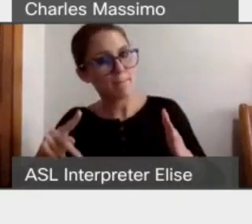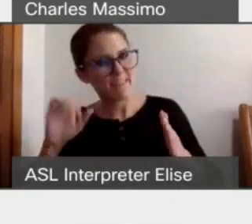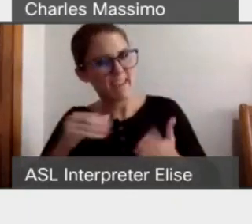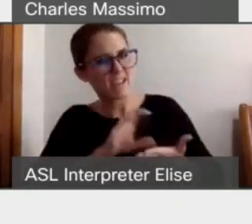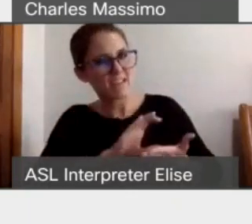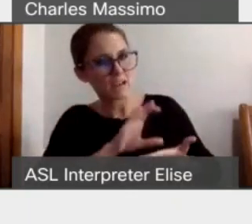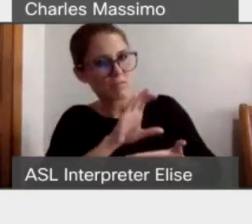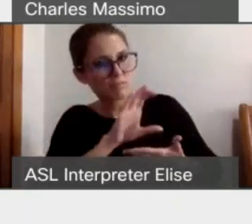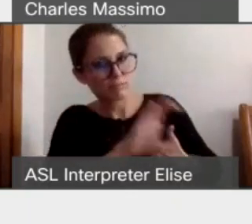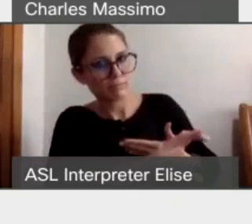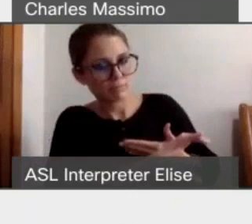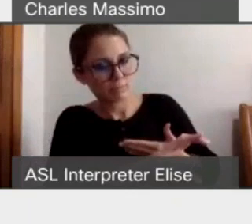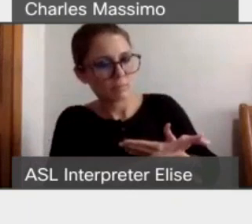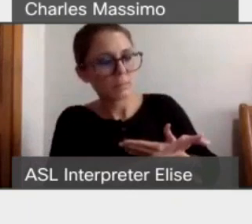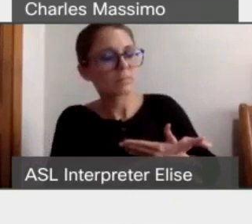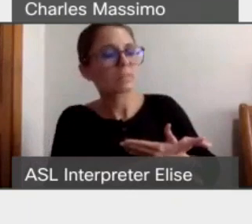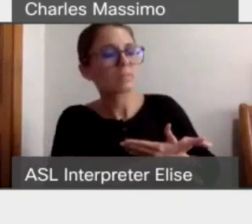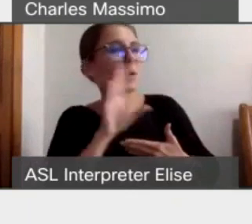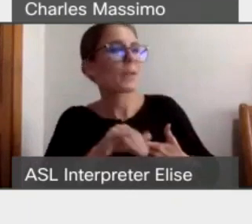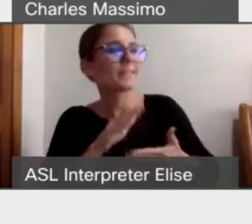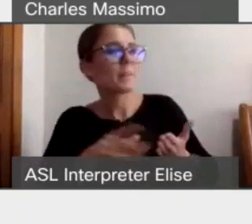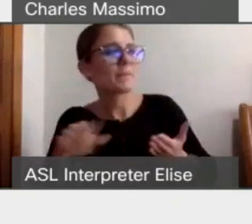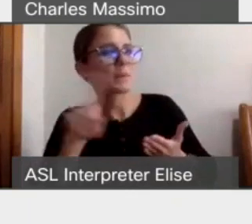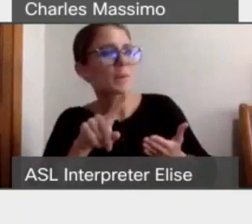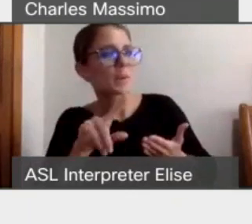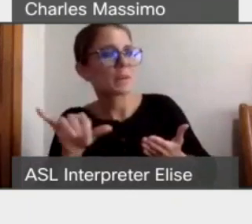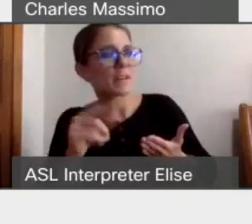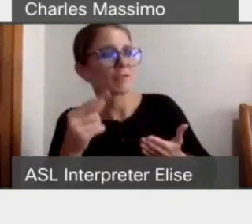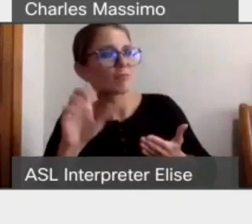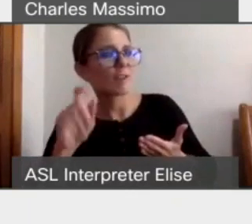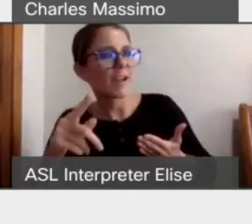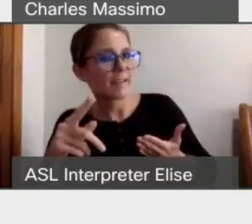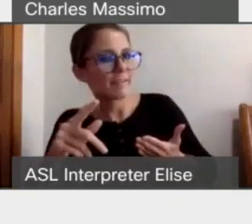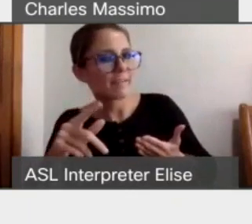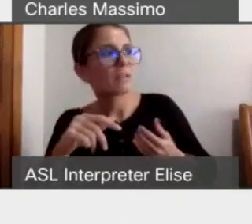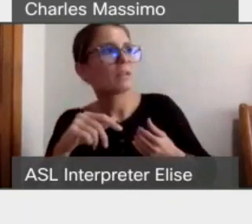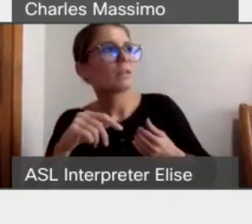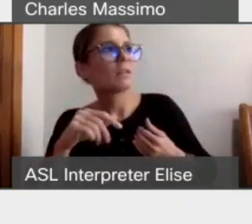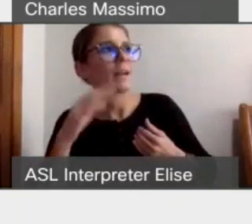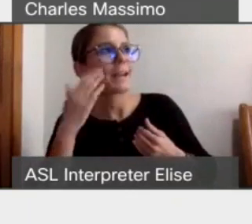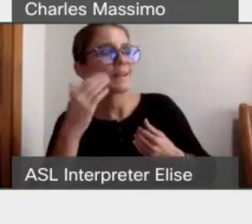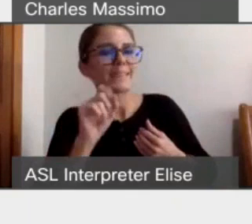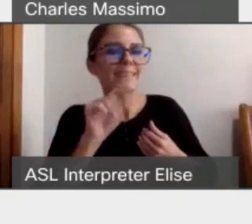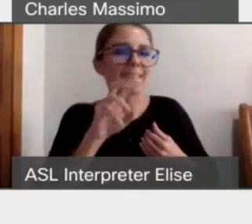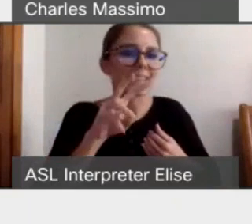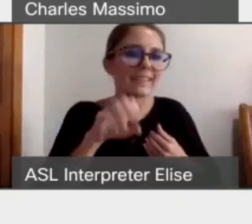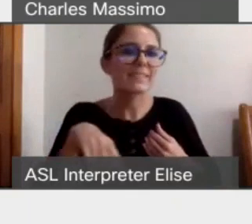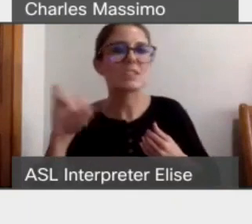guys will realize maybe I know some of you, like Greg, obviously. I know Steve, I know